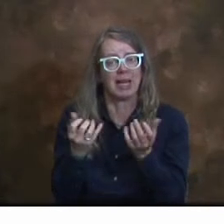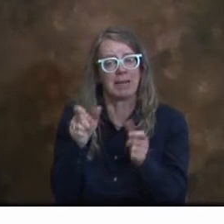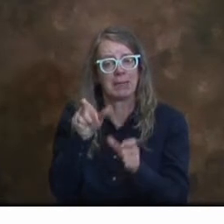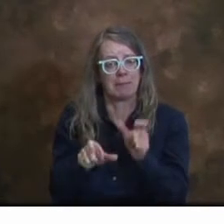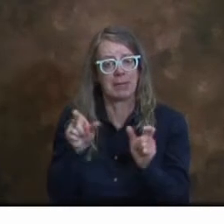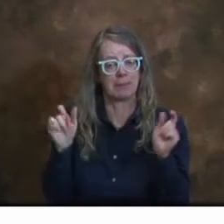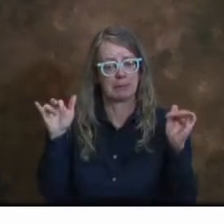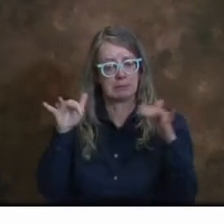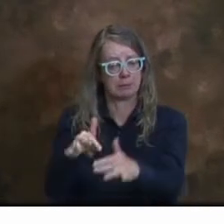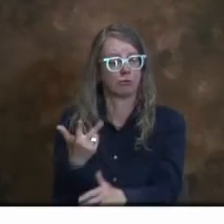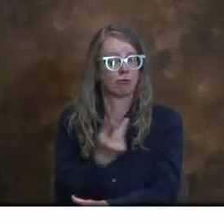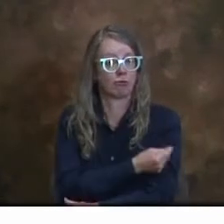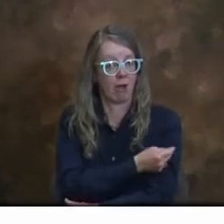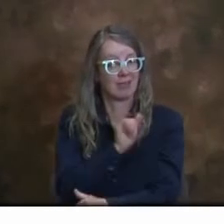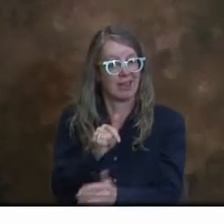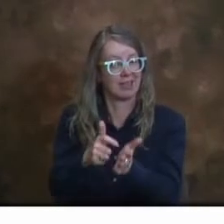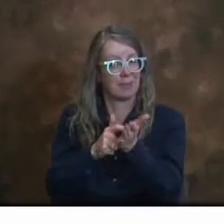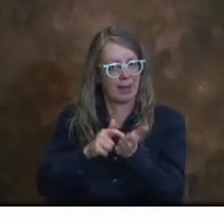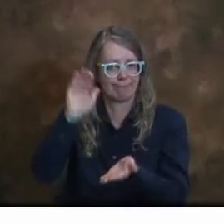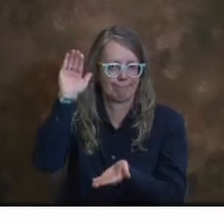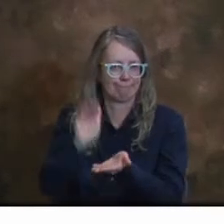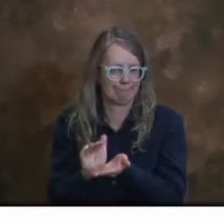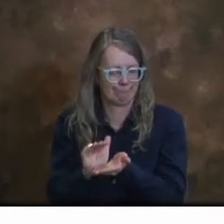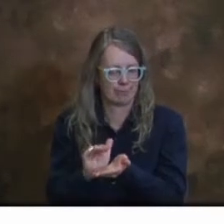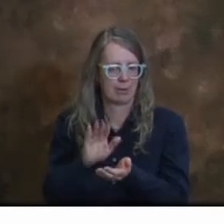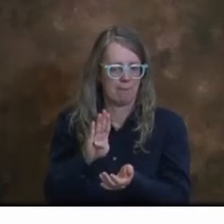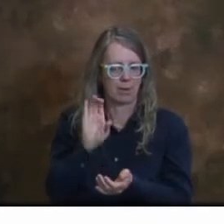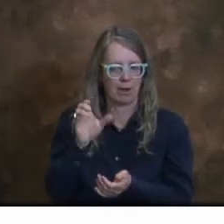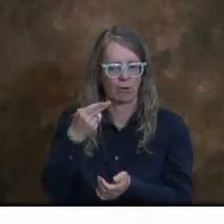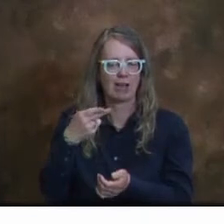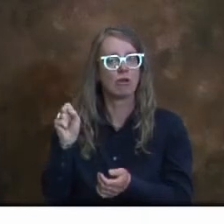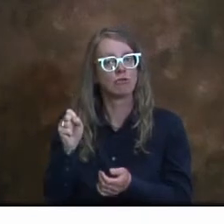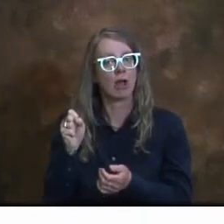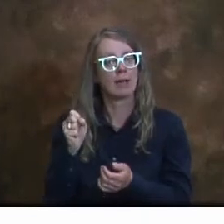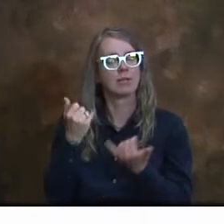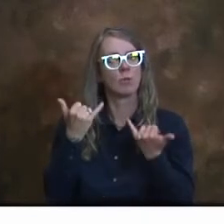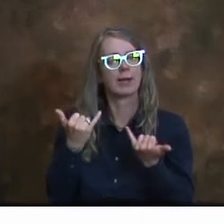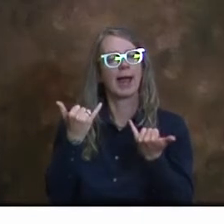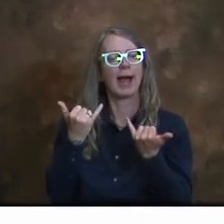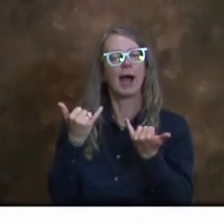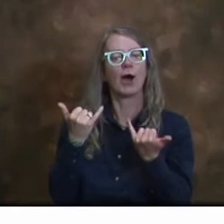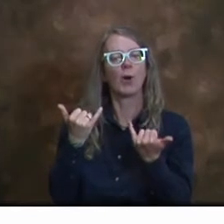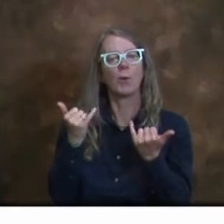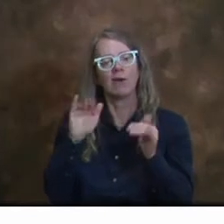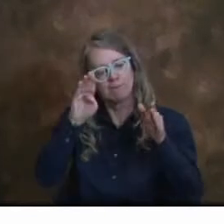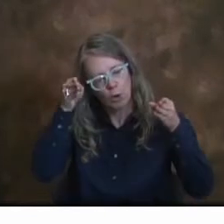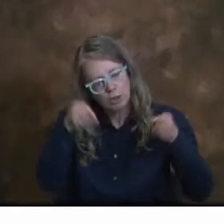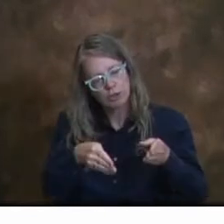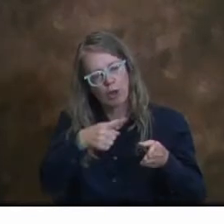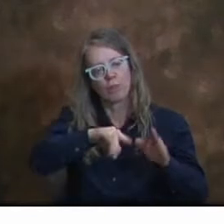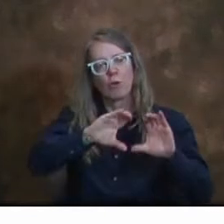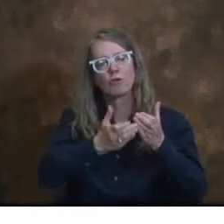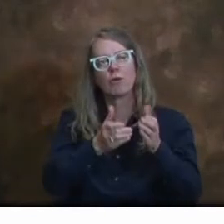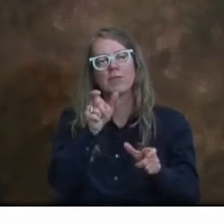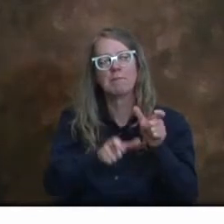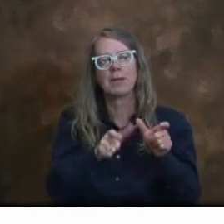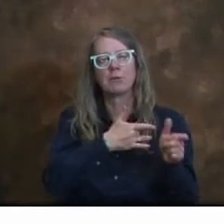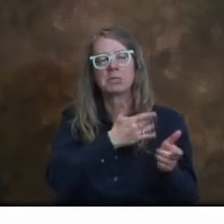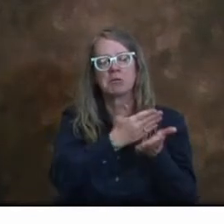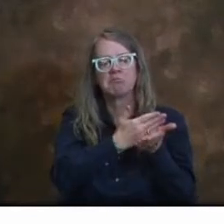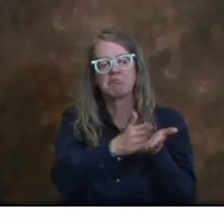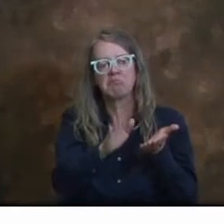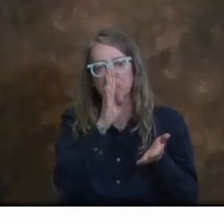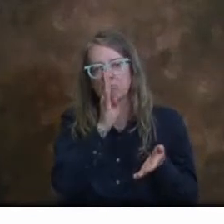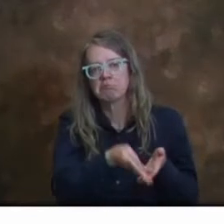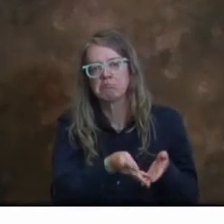events waning, Buncombe County HHS will be looking toward more of that equity-focused vaccine events that I've been